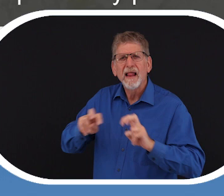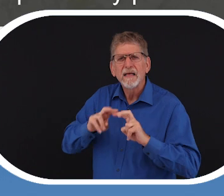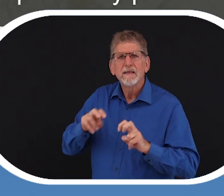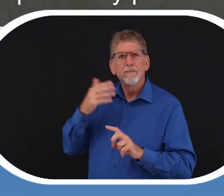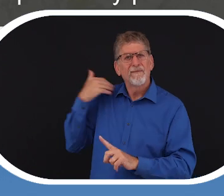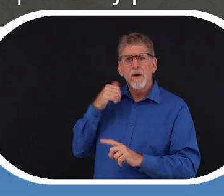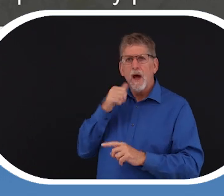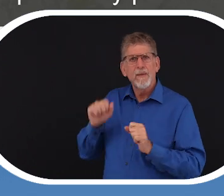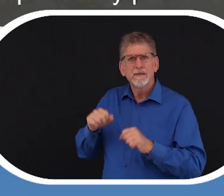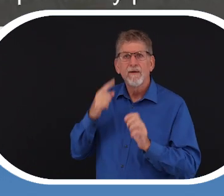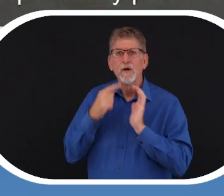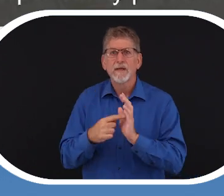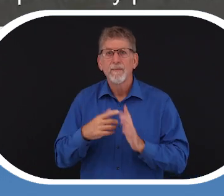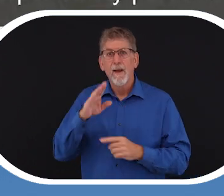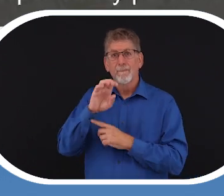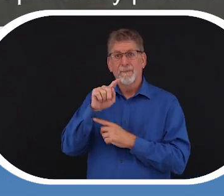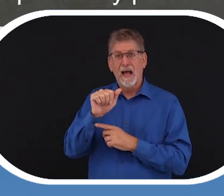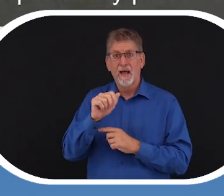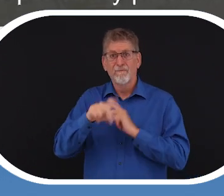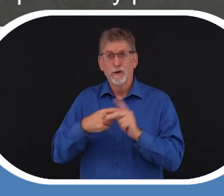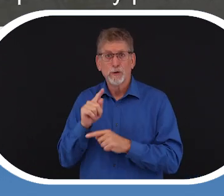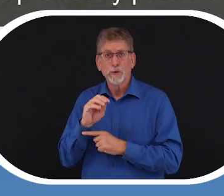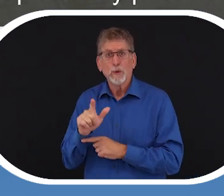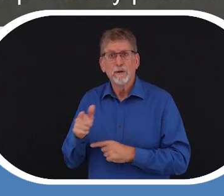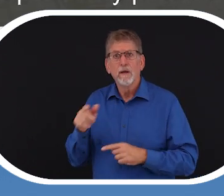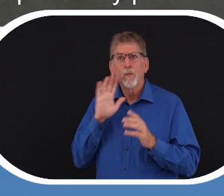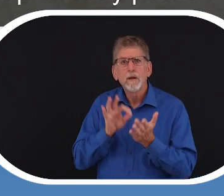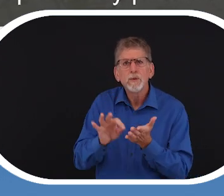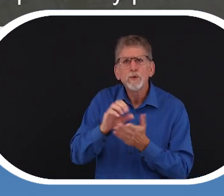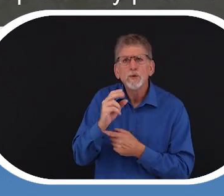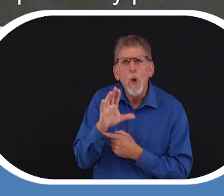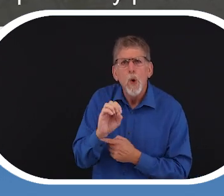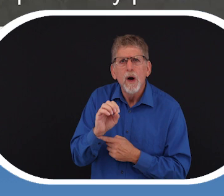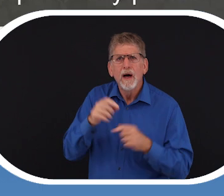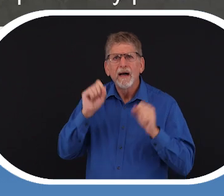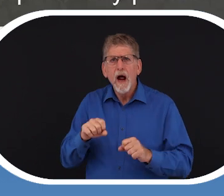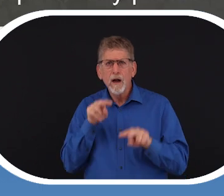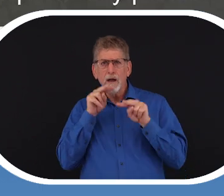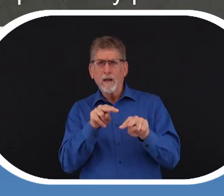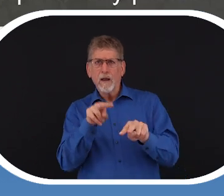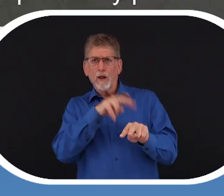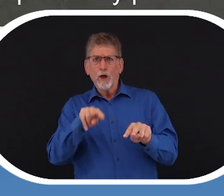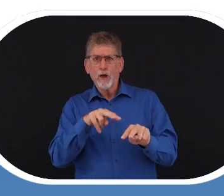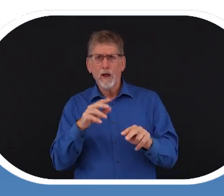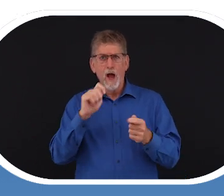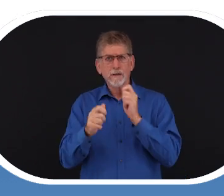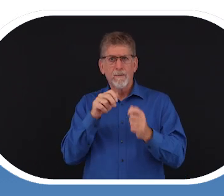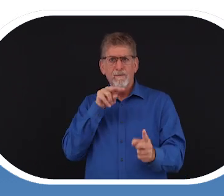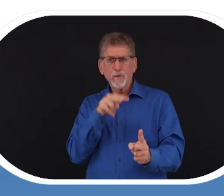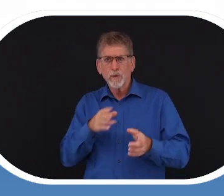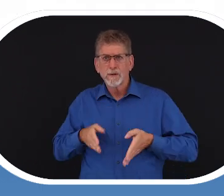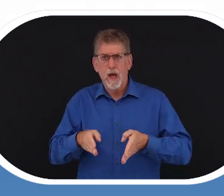here, users can get an at-a-glance custom view of the sidewalk accessibility in their city. Our overarching goal is to